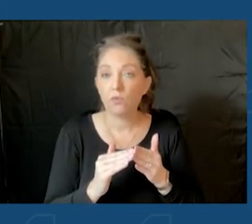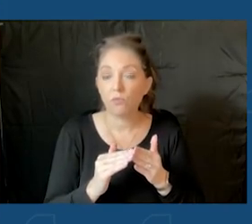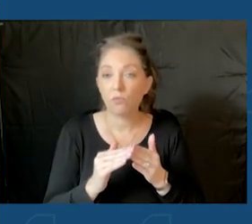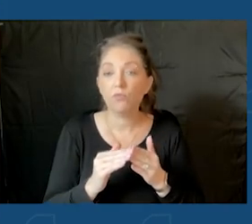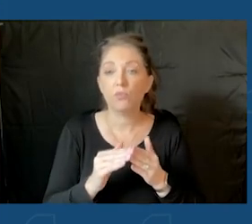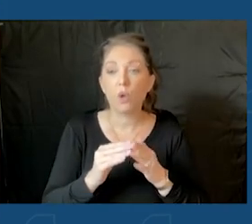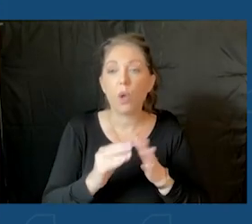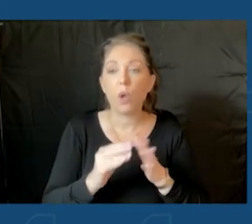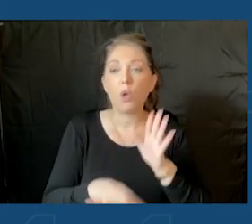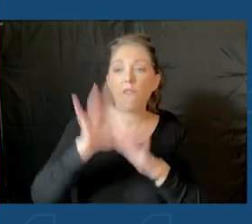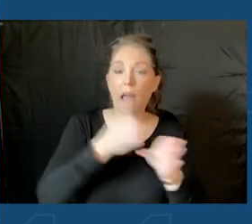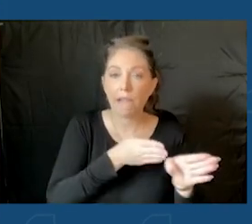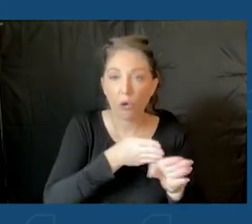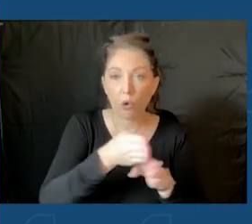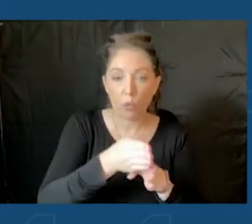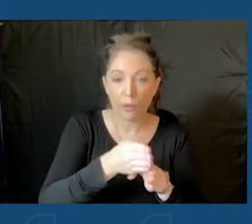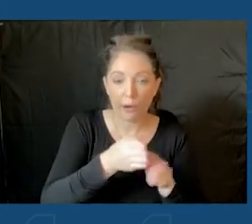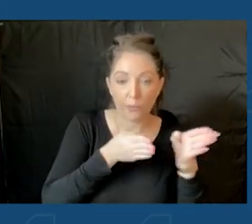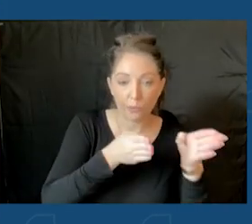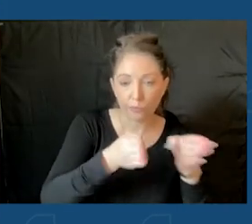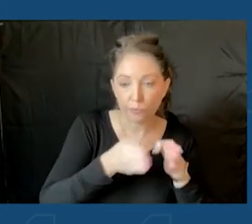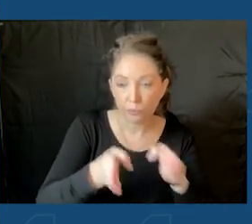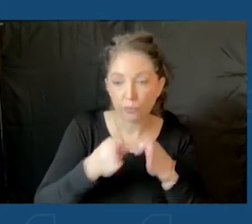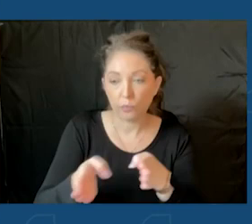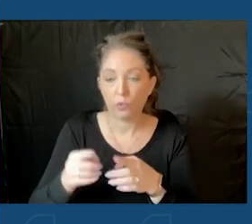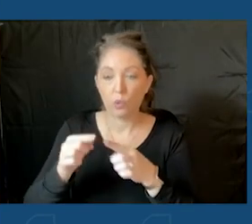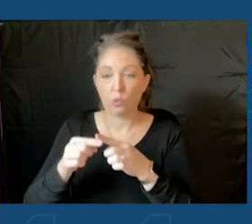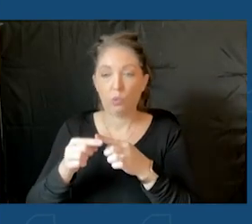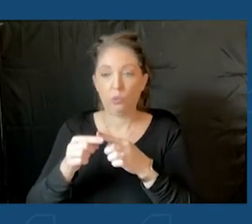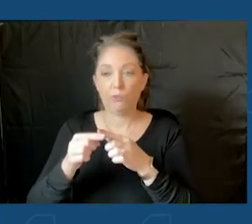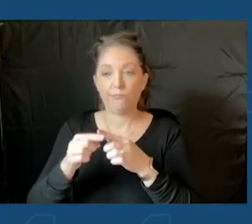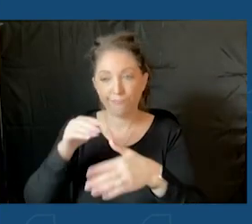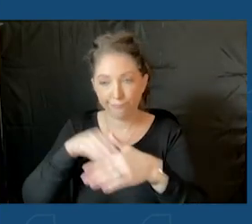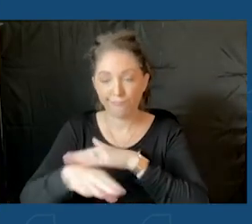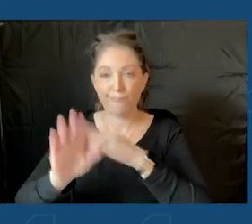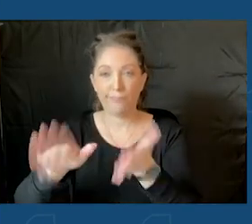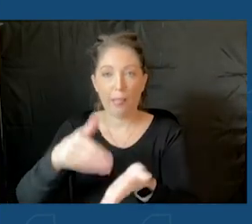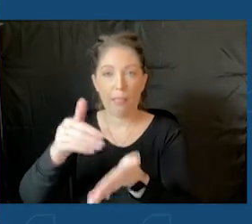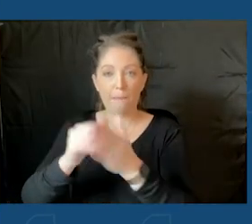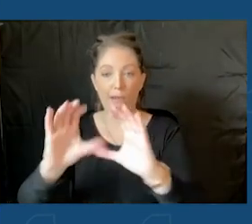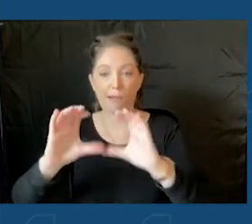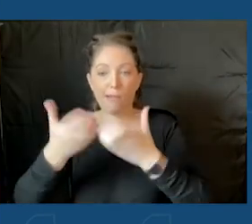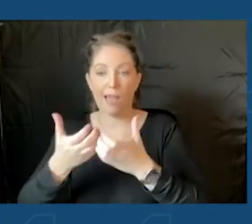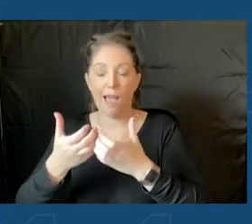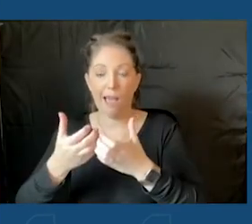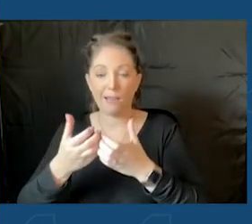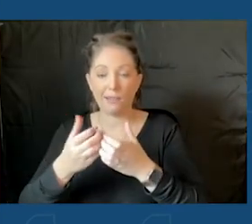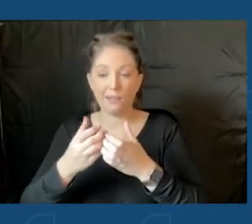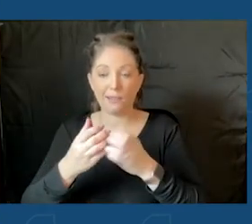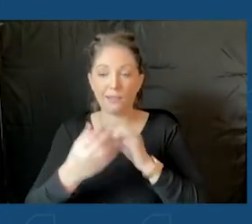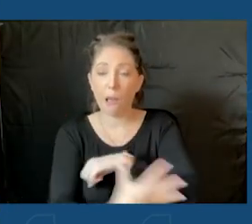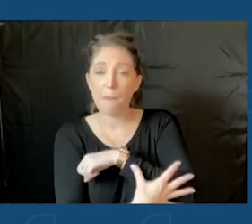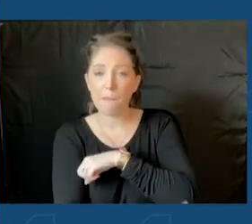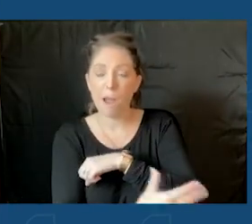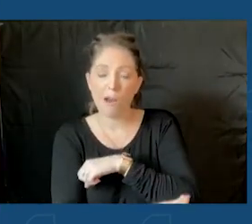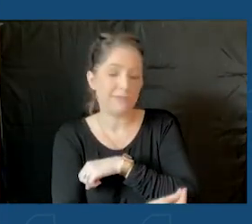path, into the middle class and out of poverty. As Borough President Richard said,